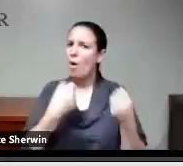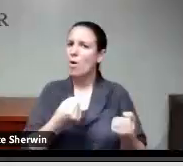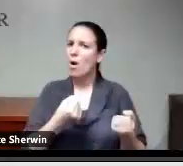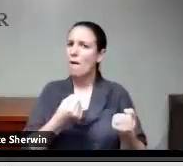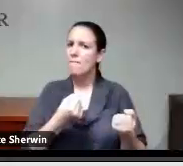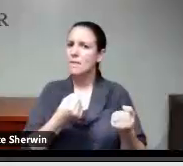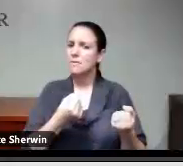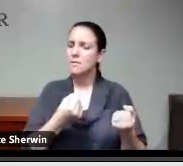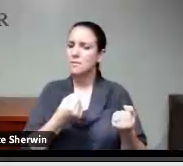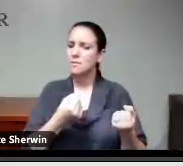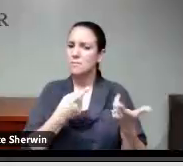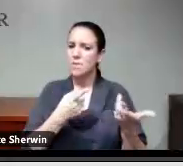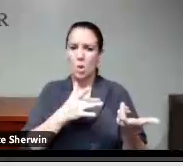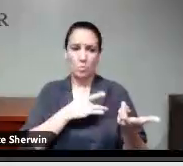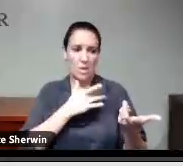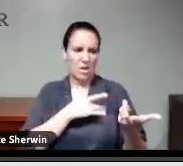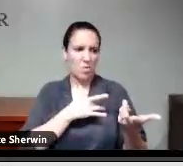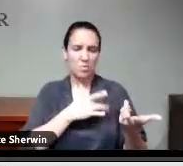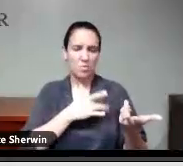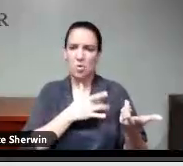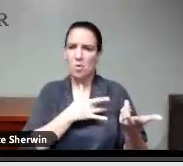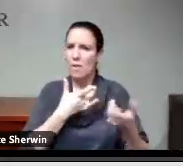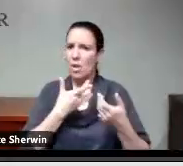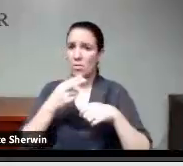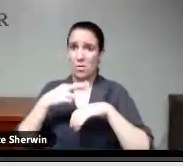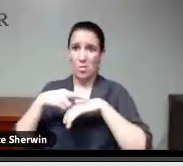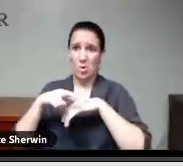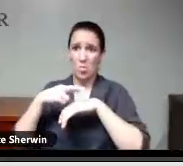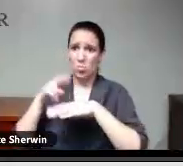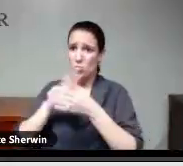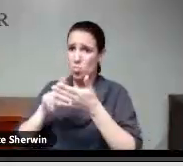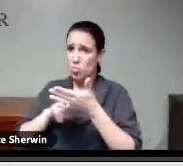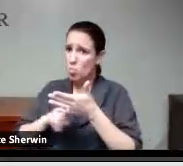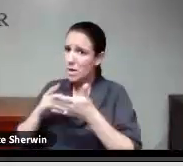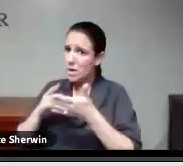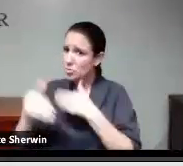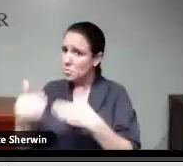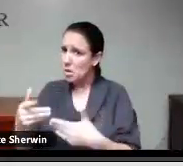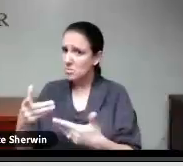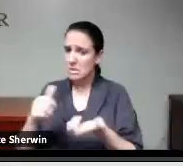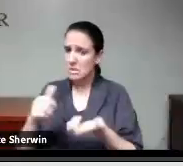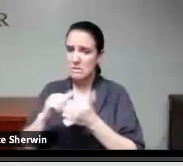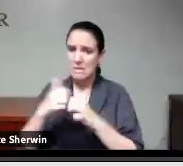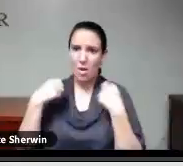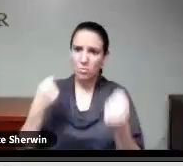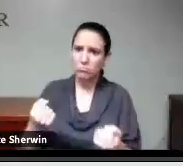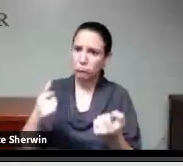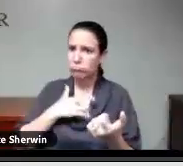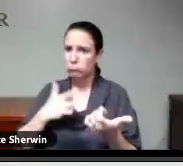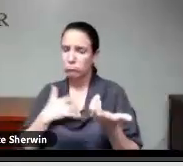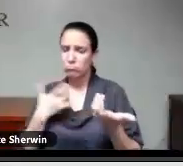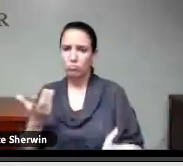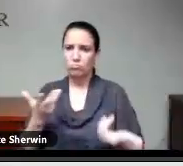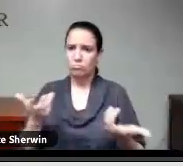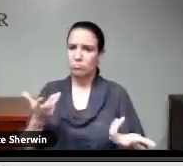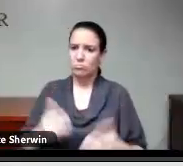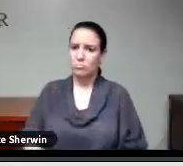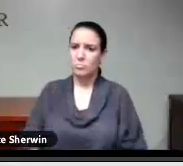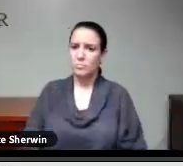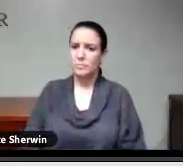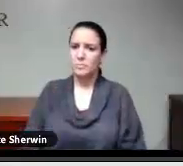about beginning their research process, or how confident are they about how to go about the